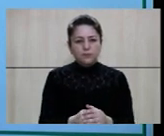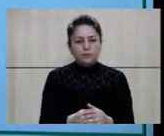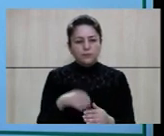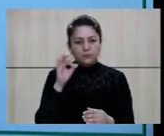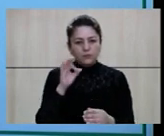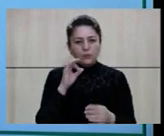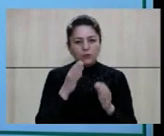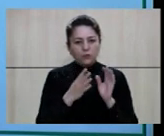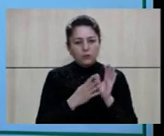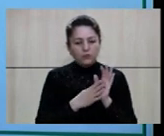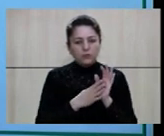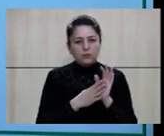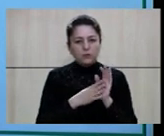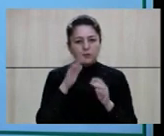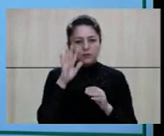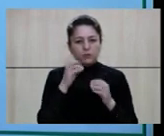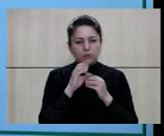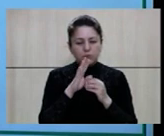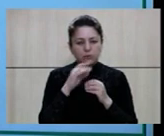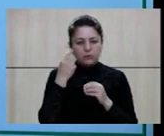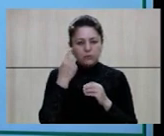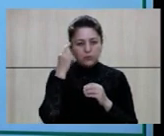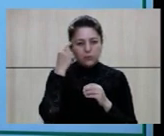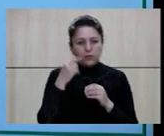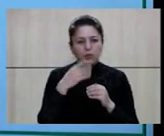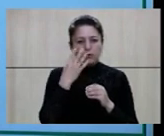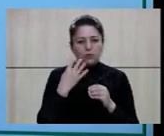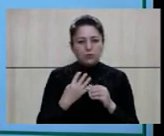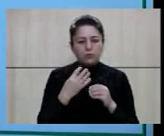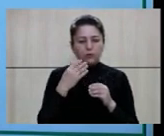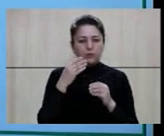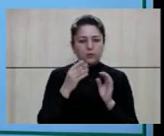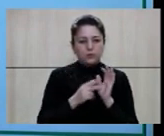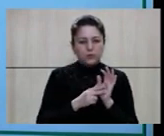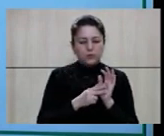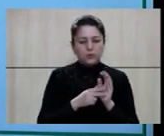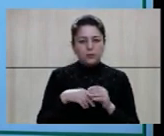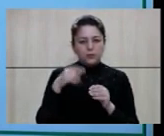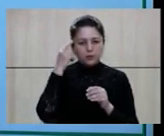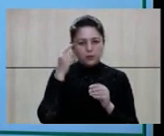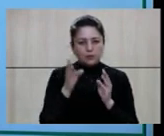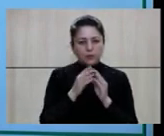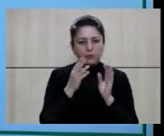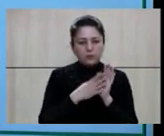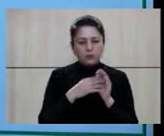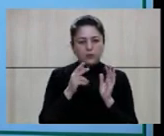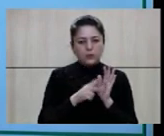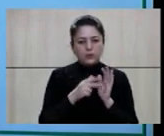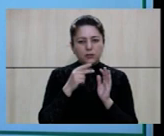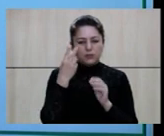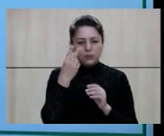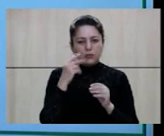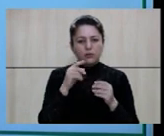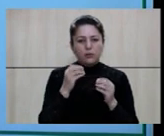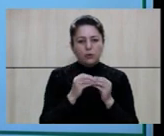0, 9 ga 5 ni qo'shsak 14, 1 dildi. 4 ga 4, 8 dildigi bilan 9. 8 ga 2, 10, dildigi